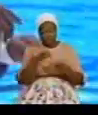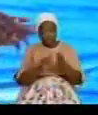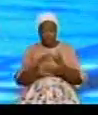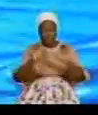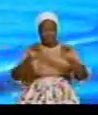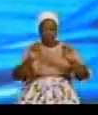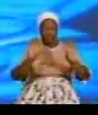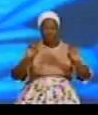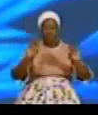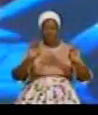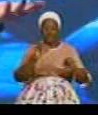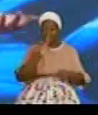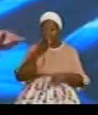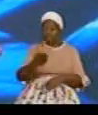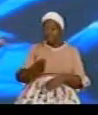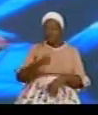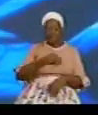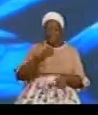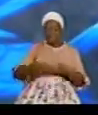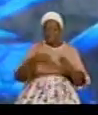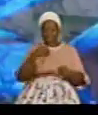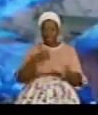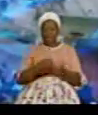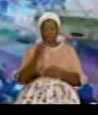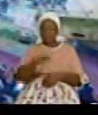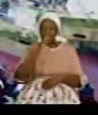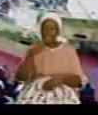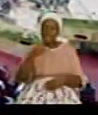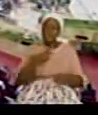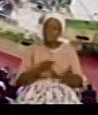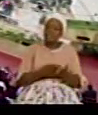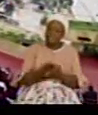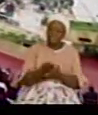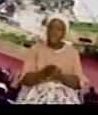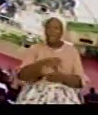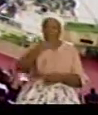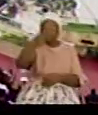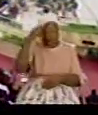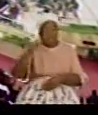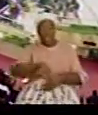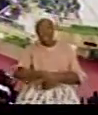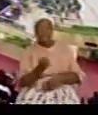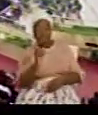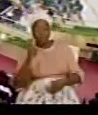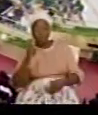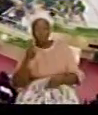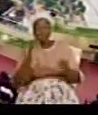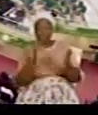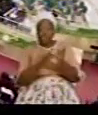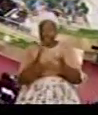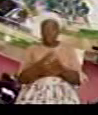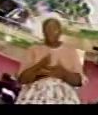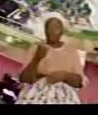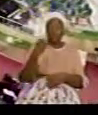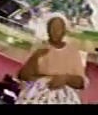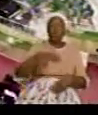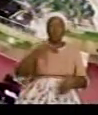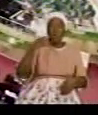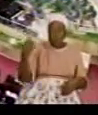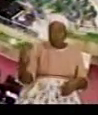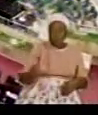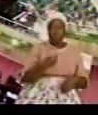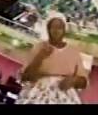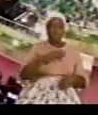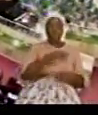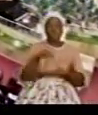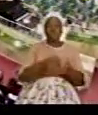are there. He'll never say the truth, because wherever Jesus was, all these Pharisees will come.